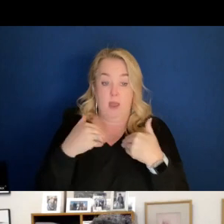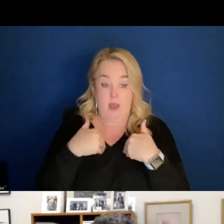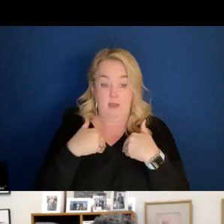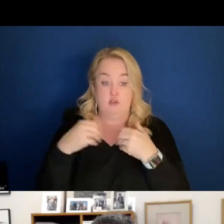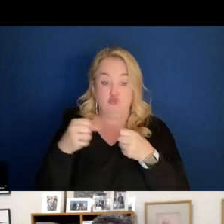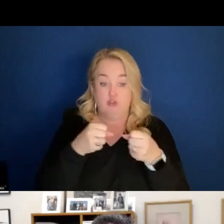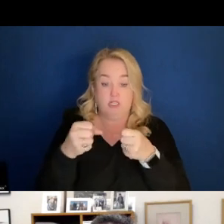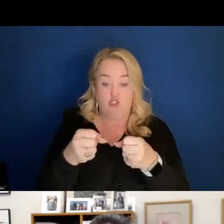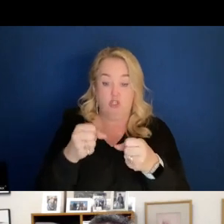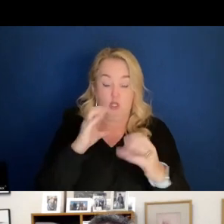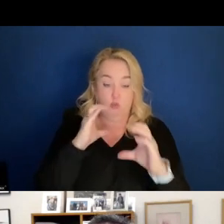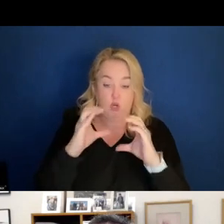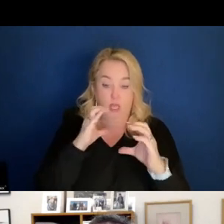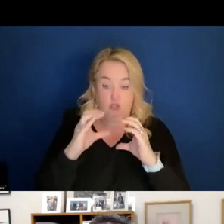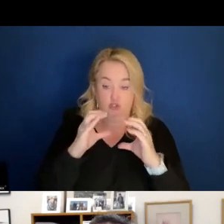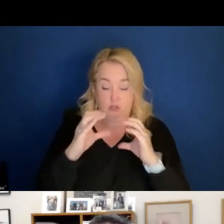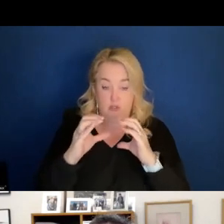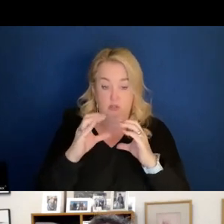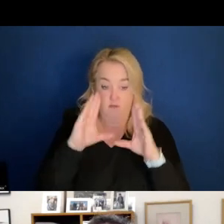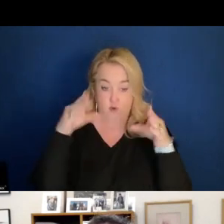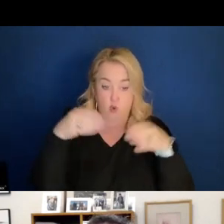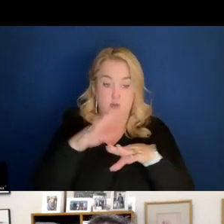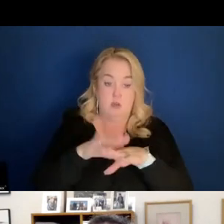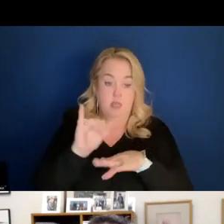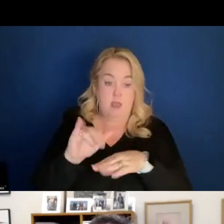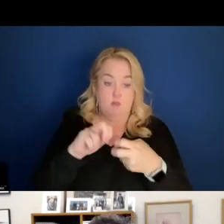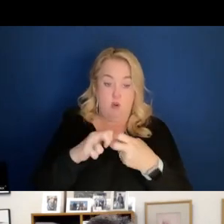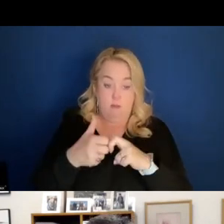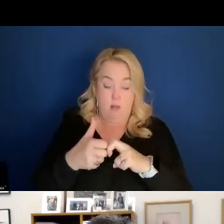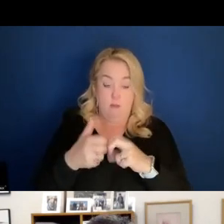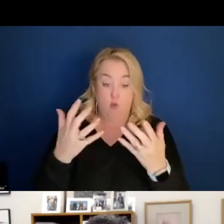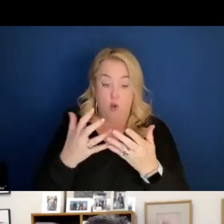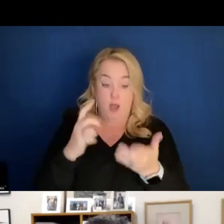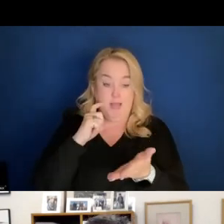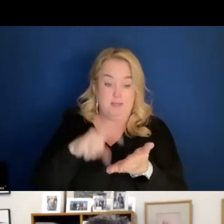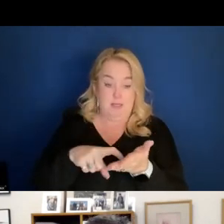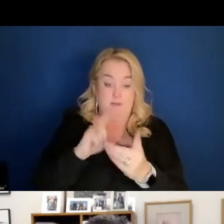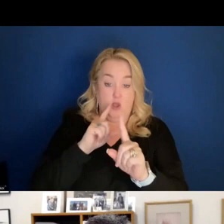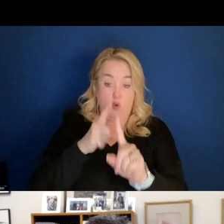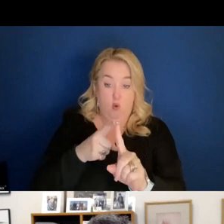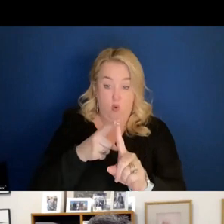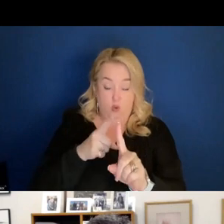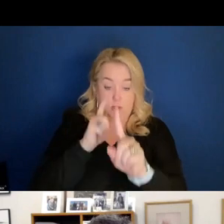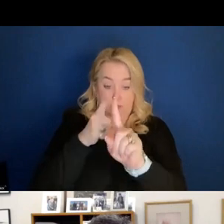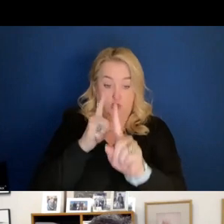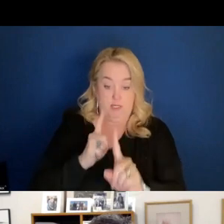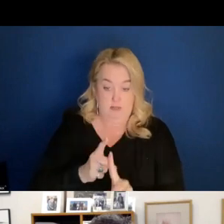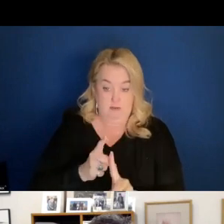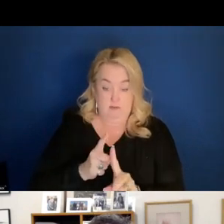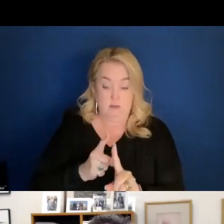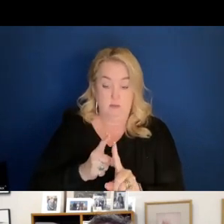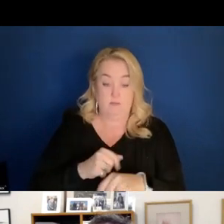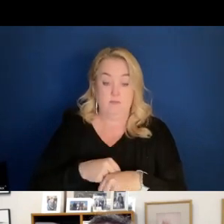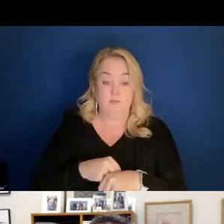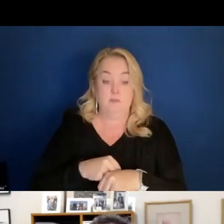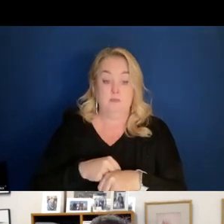communications lens on that problem. And it begins, first of all, with identifying our goals and objectives, starting with the end in